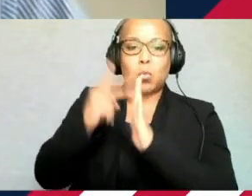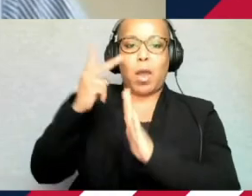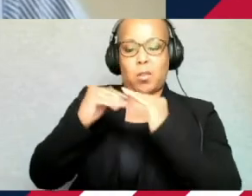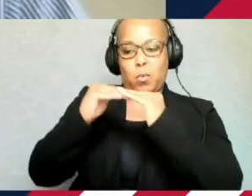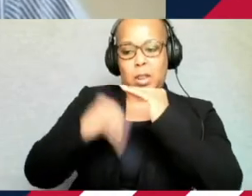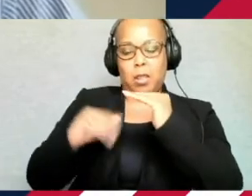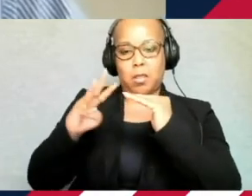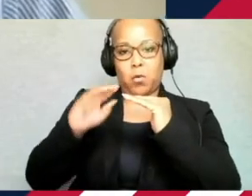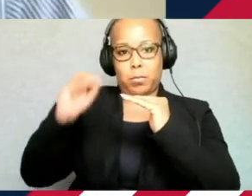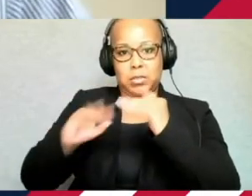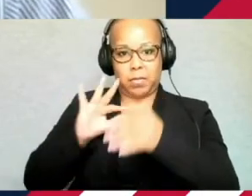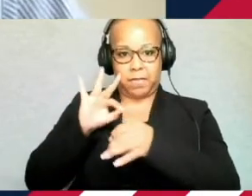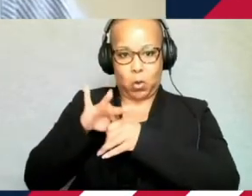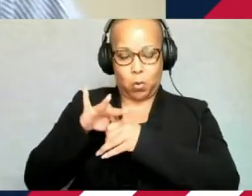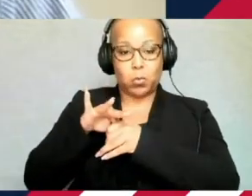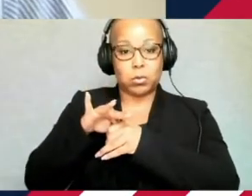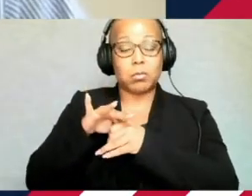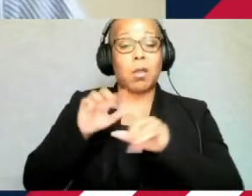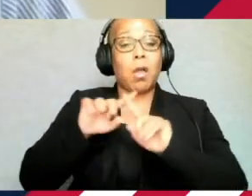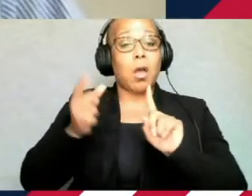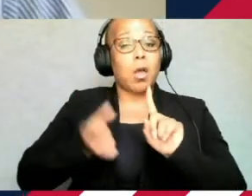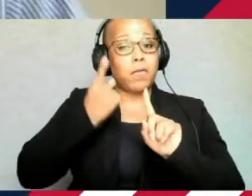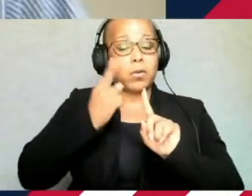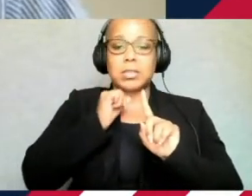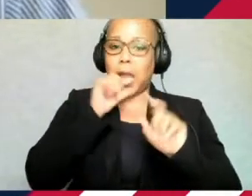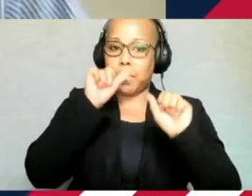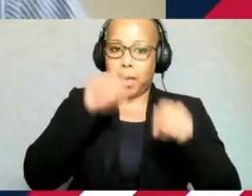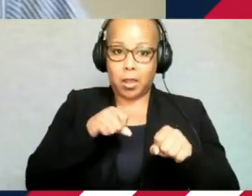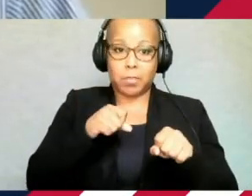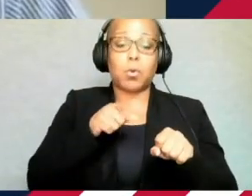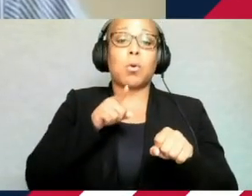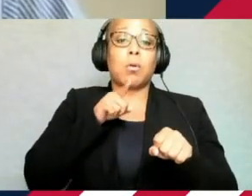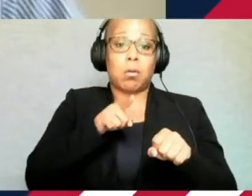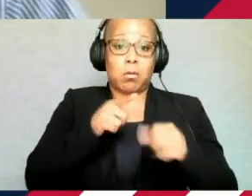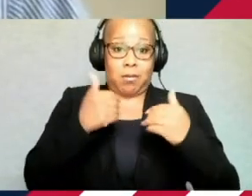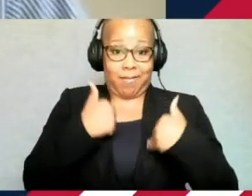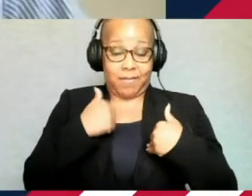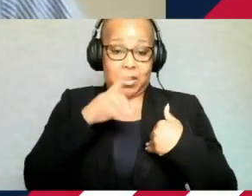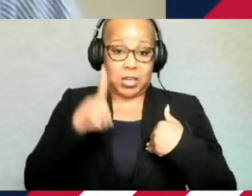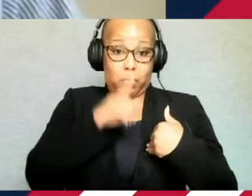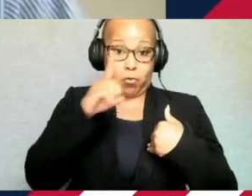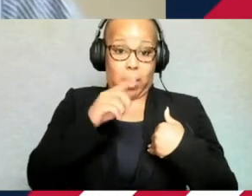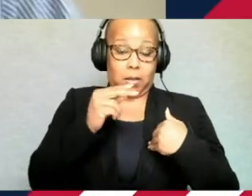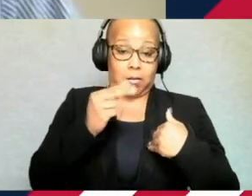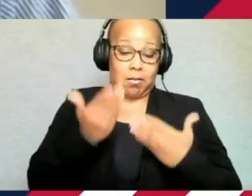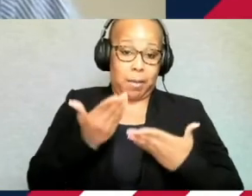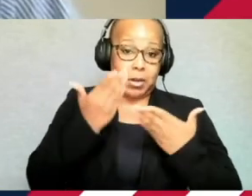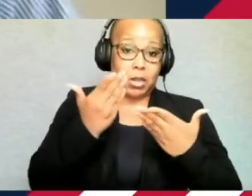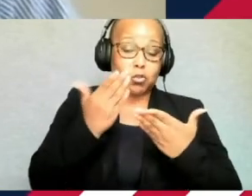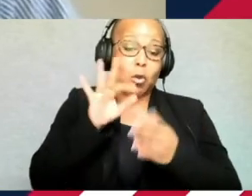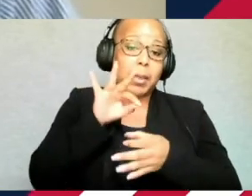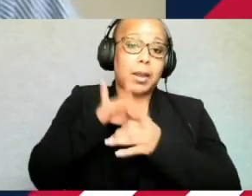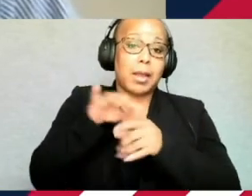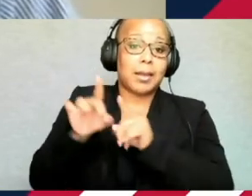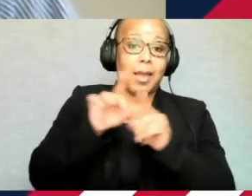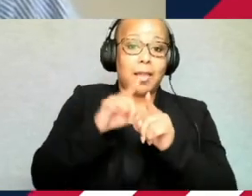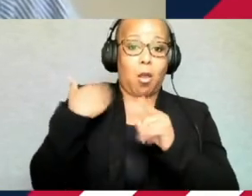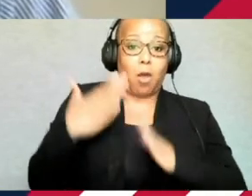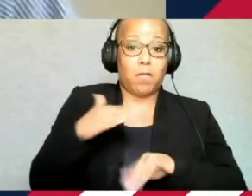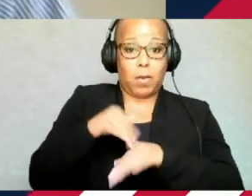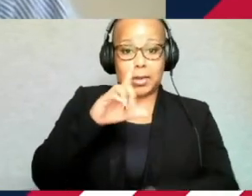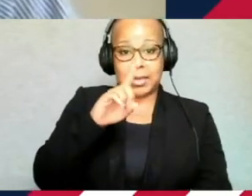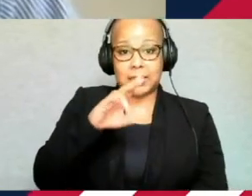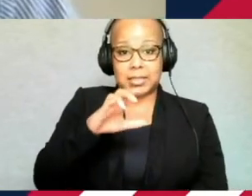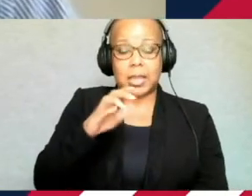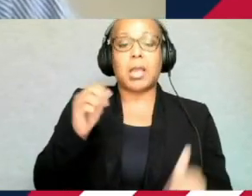vote. However, it is not possible to garner the Democratic nomination or to be elected as an officer at the DNC with the